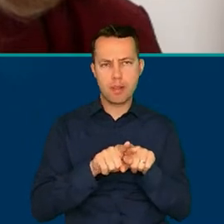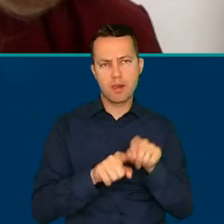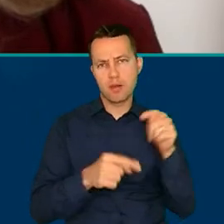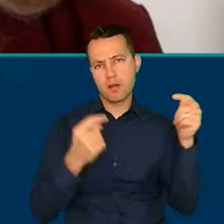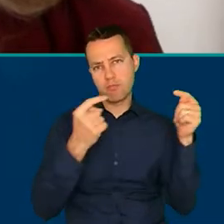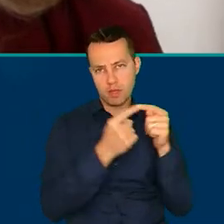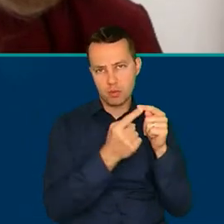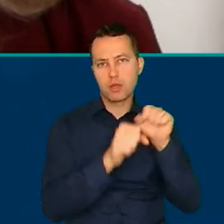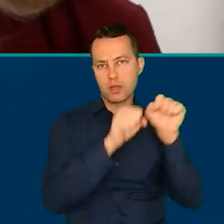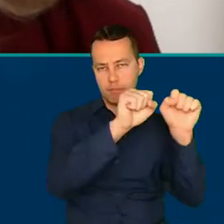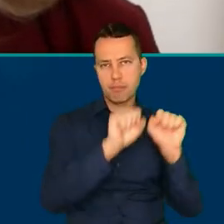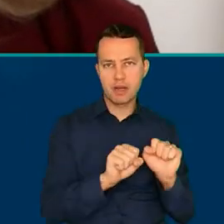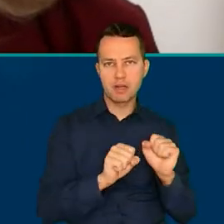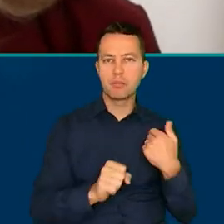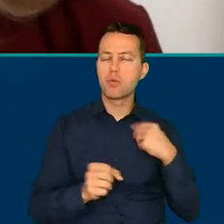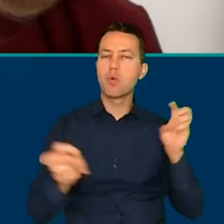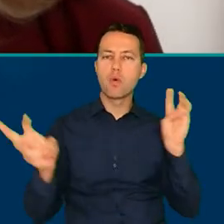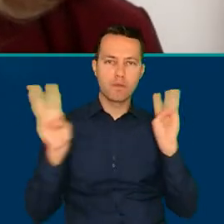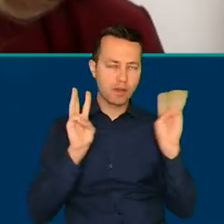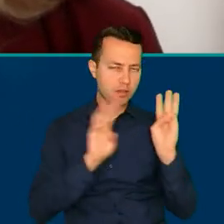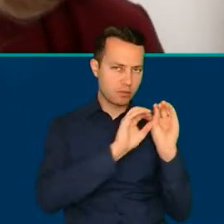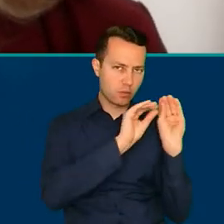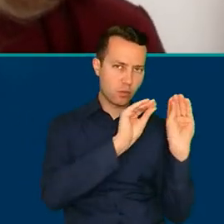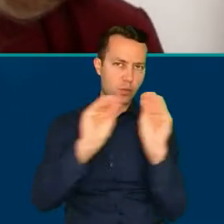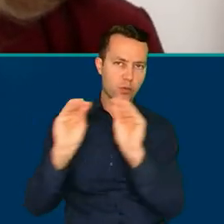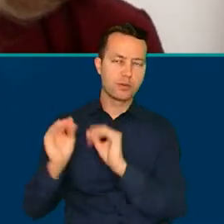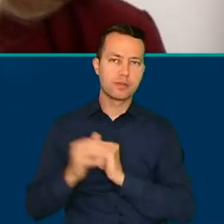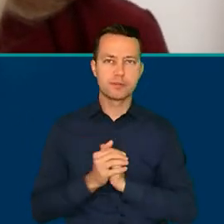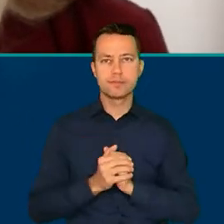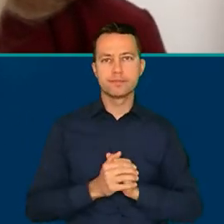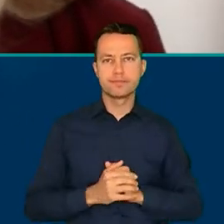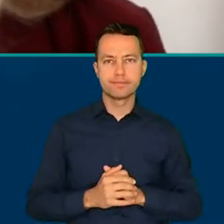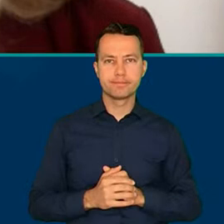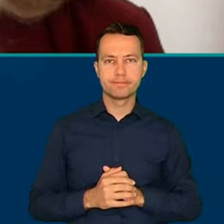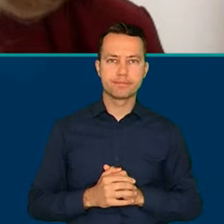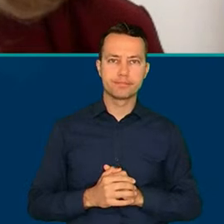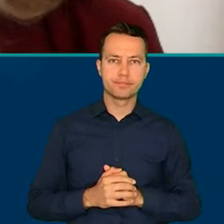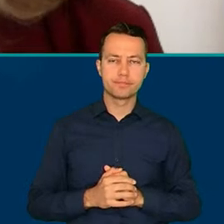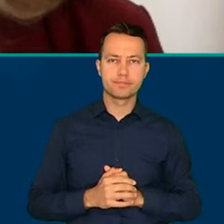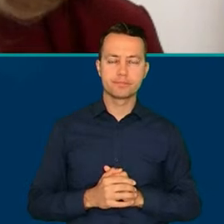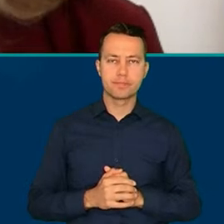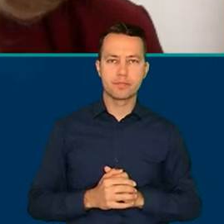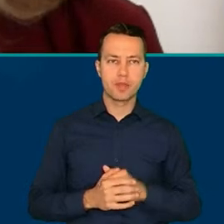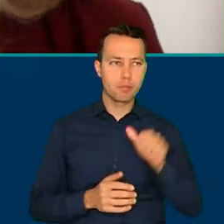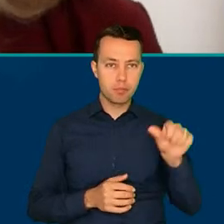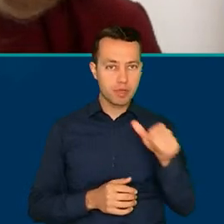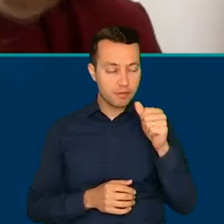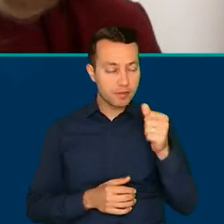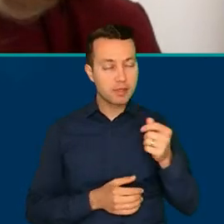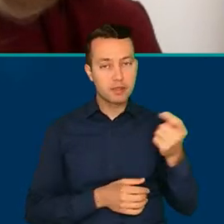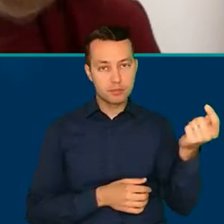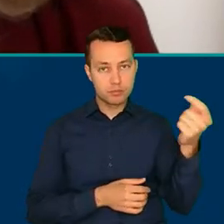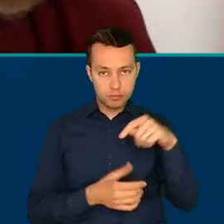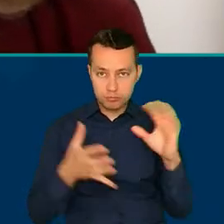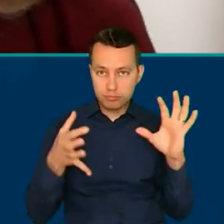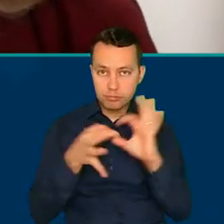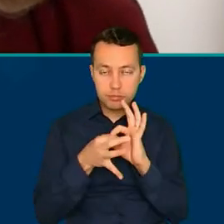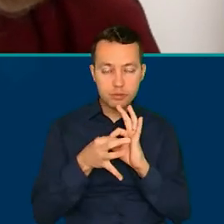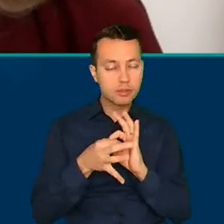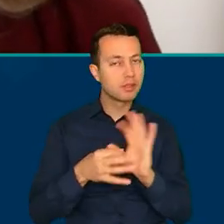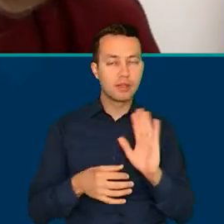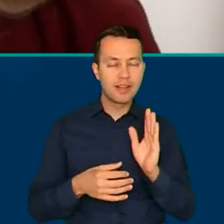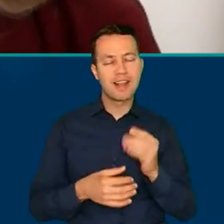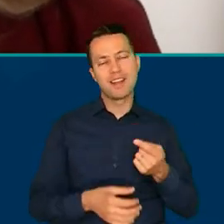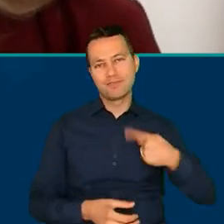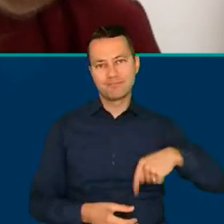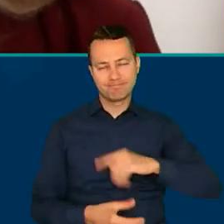banks during a workshop for the finance sector that we organized in Warsaw. So this is not our first meeting. Welcome,